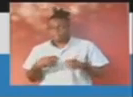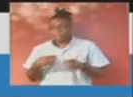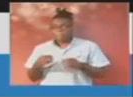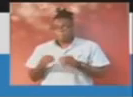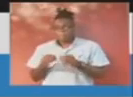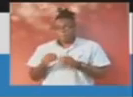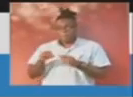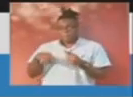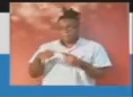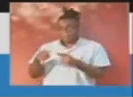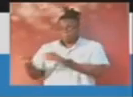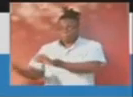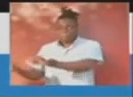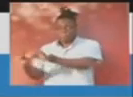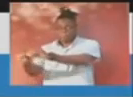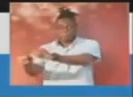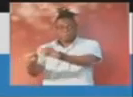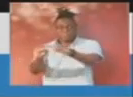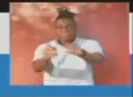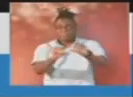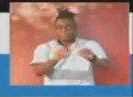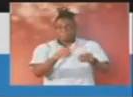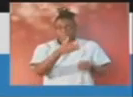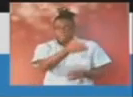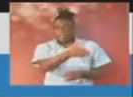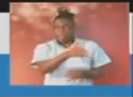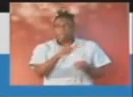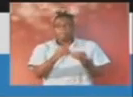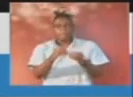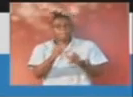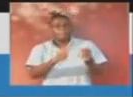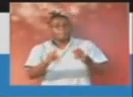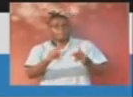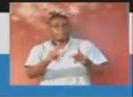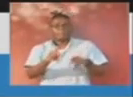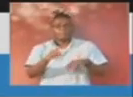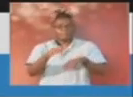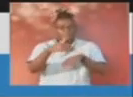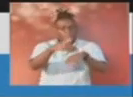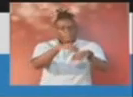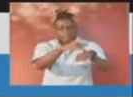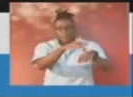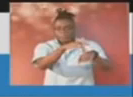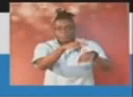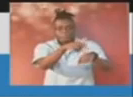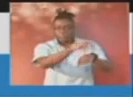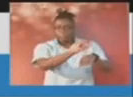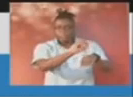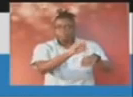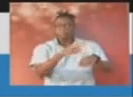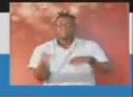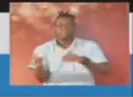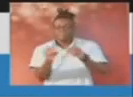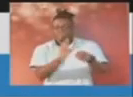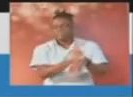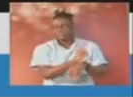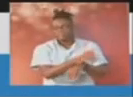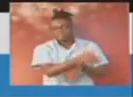facilities, and it assists patients with home quarantining after being discharged from UTT step-down